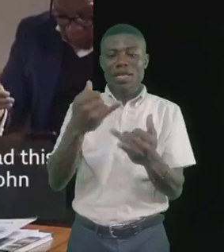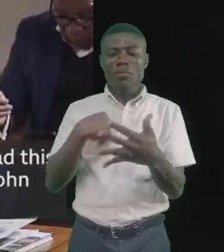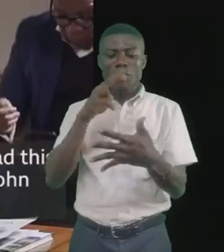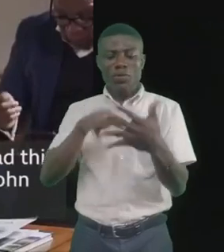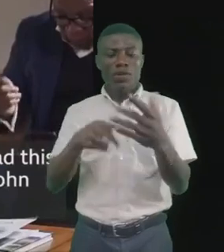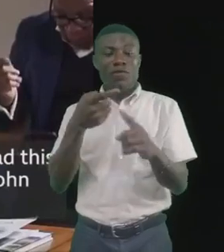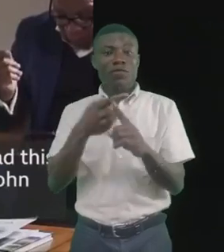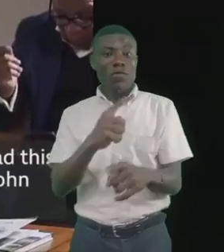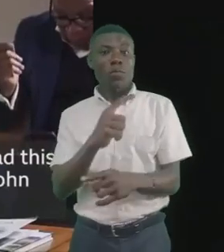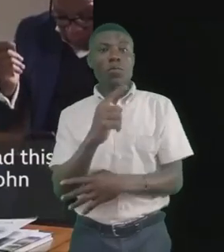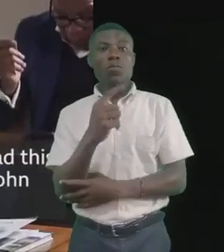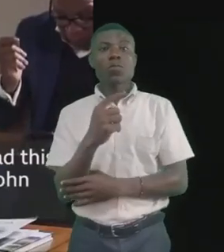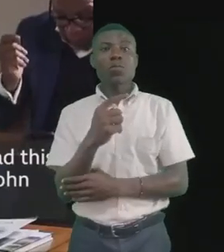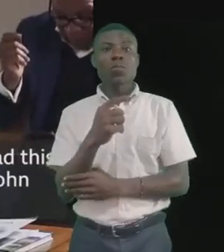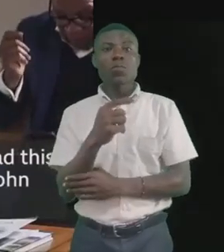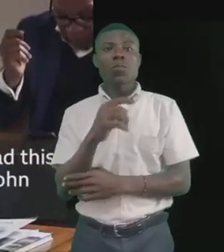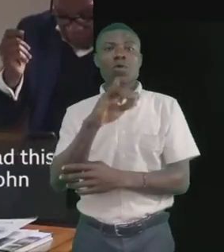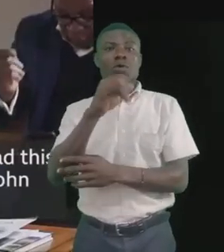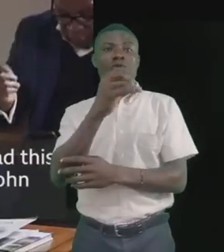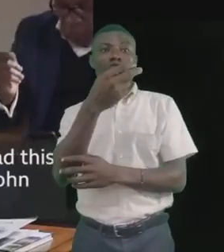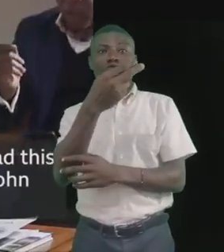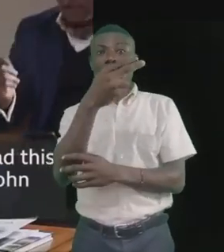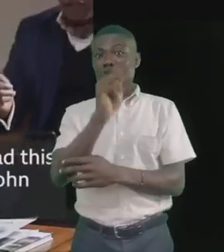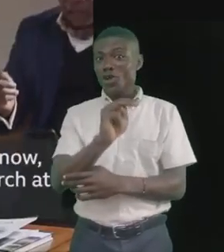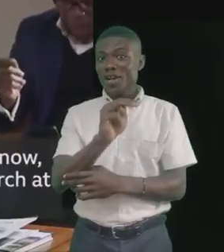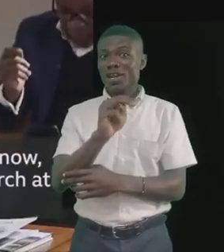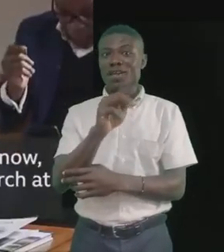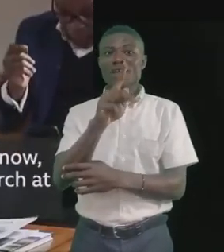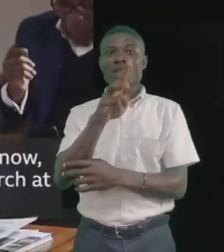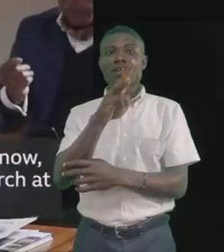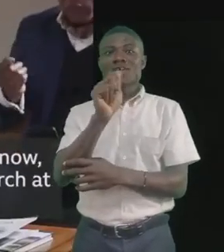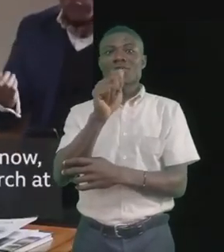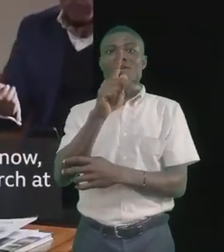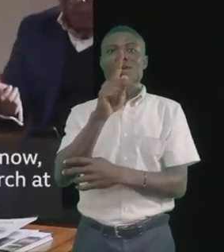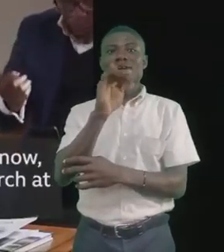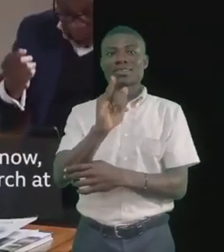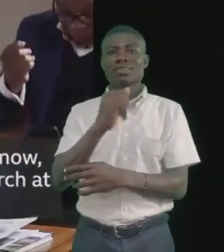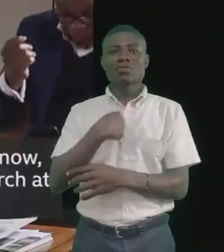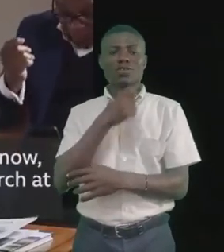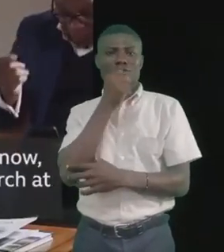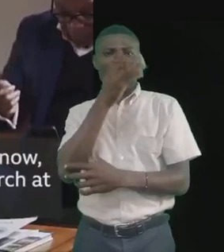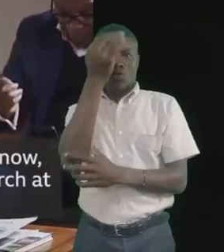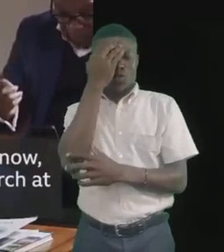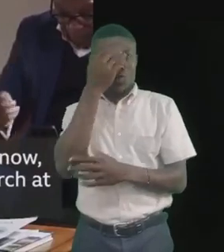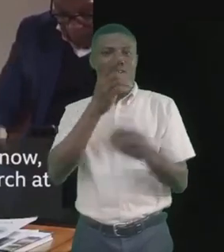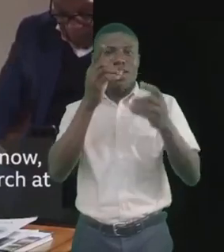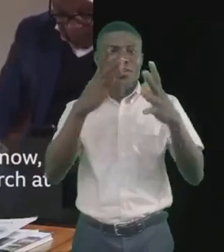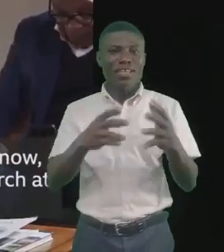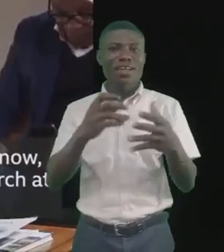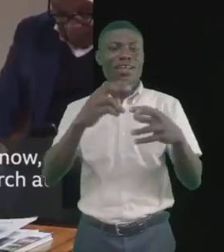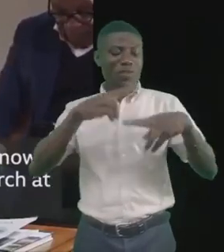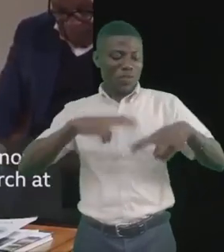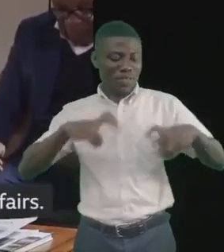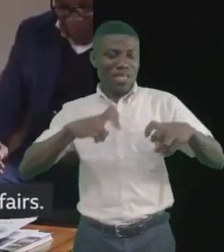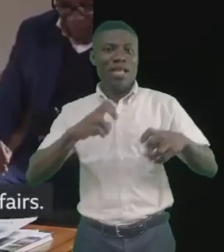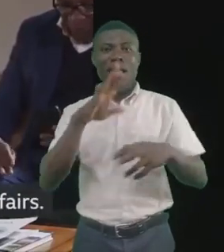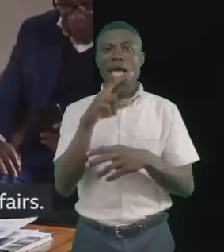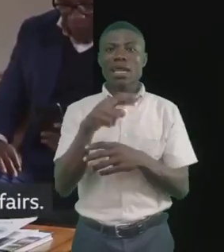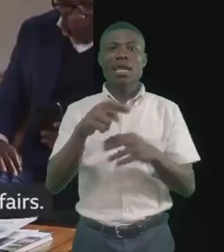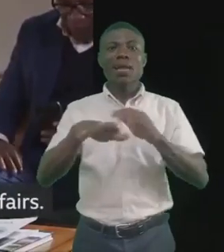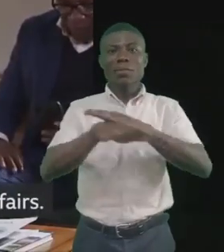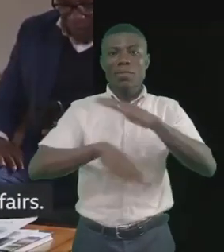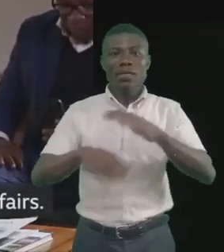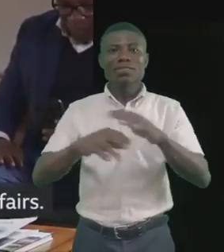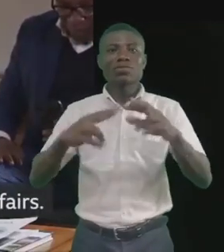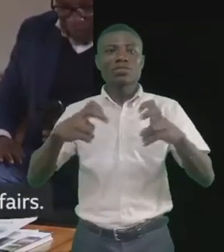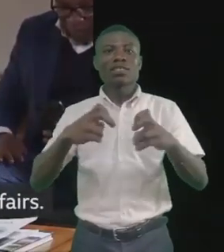read this quote to you. It's from John Kwache, who I'm sure you might know is the Director of Research at the Accra-based Institute